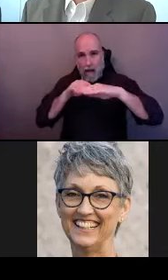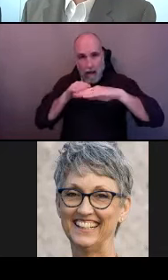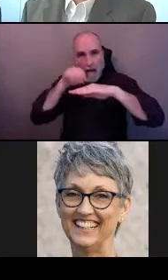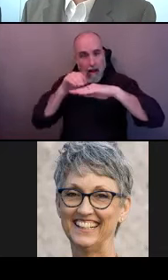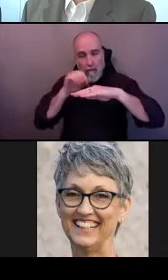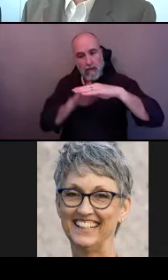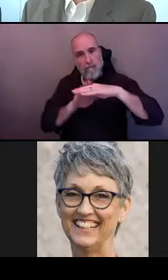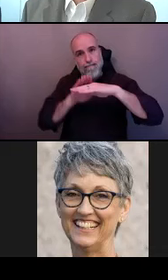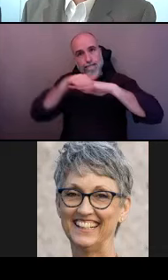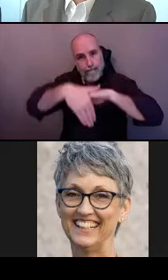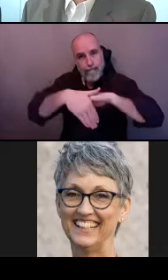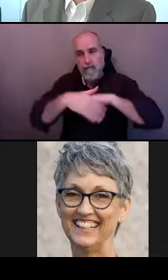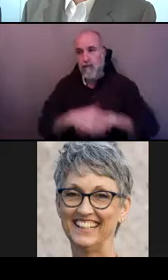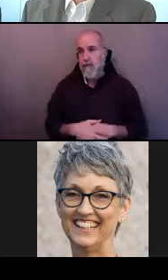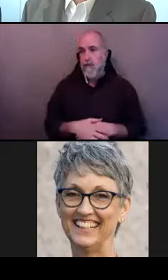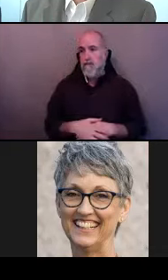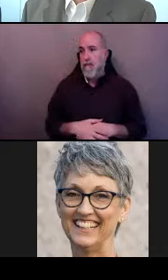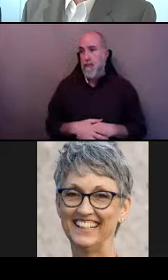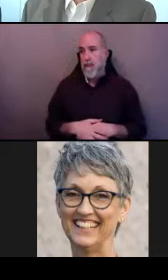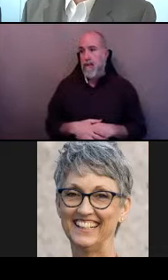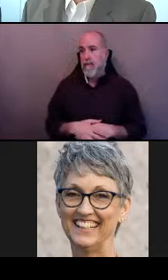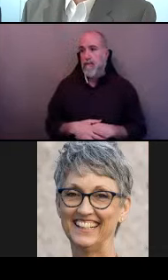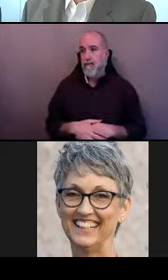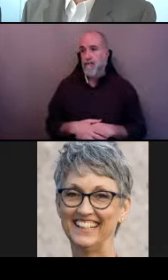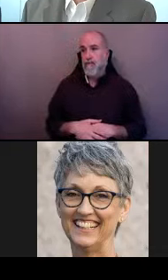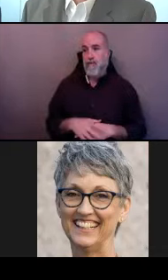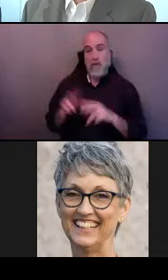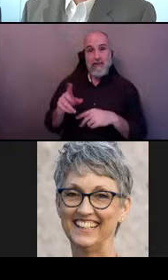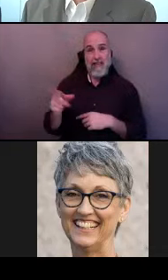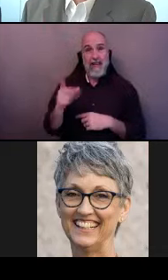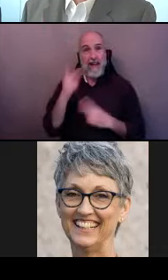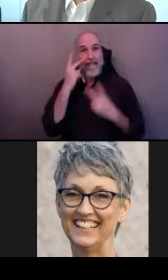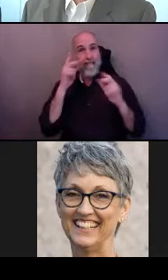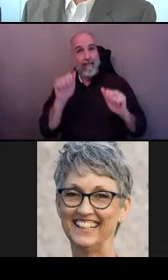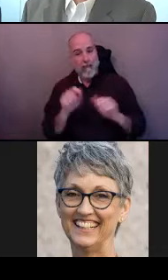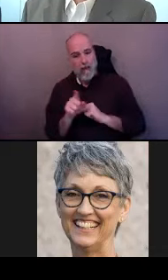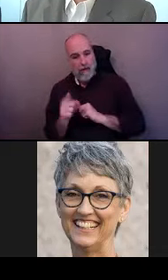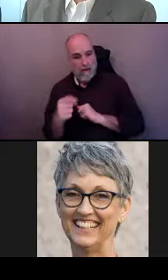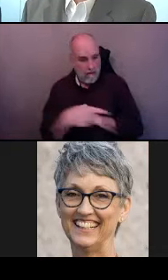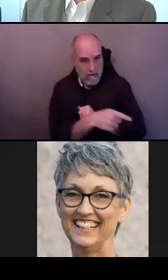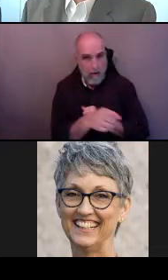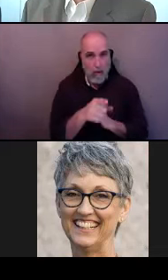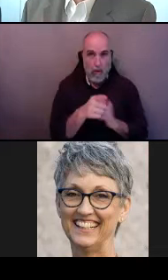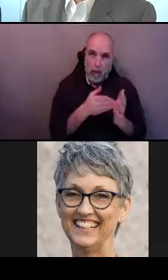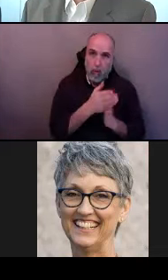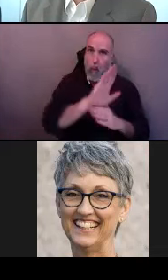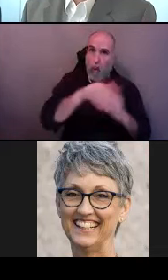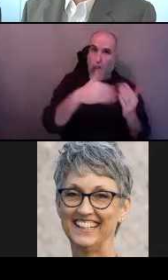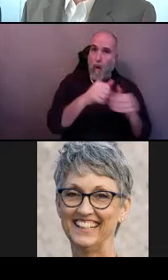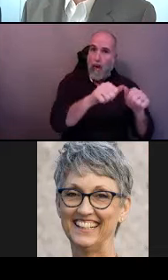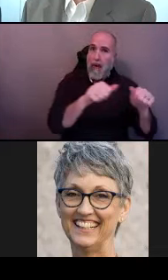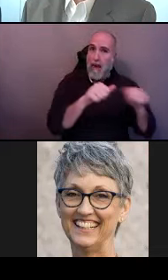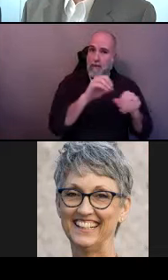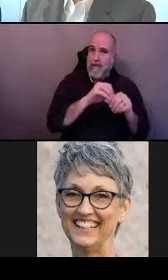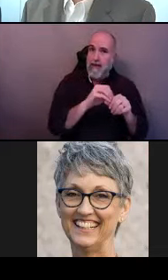here on the left is showing the visible route going through all of those spaces, and it also indicates where